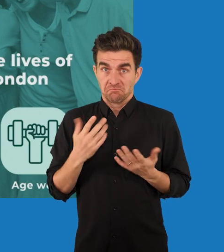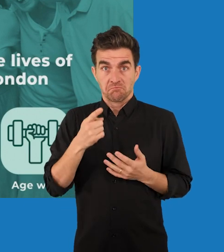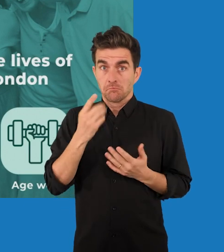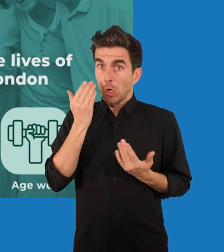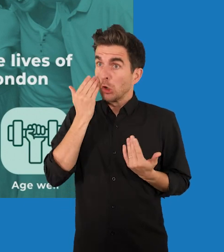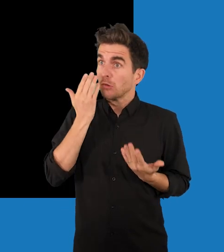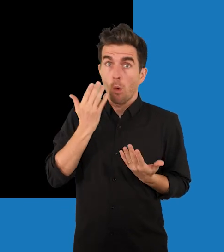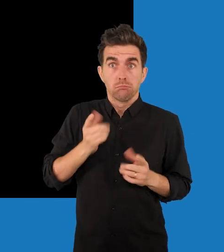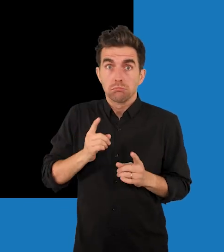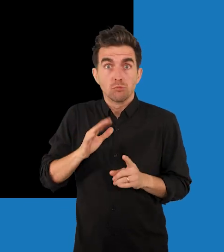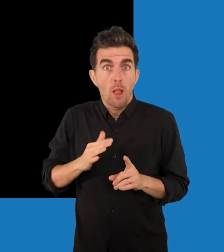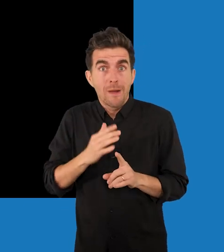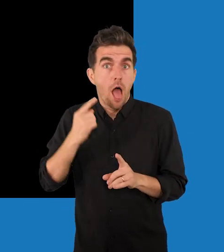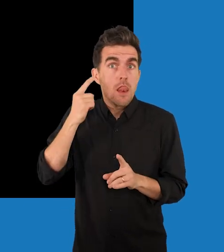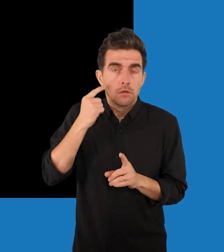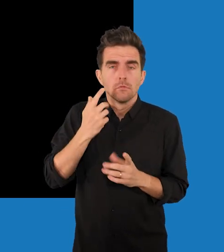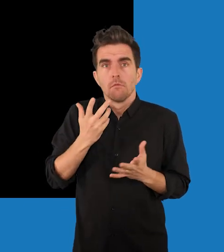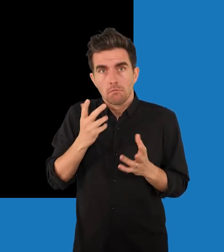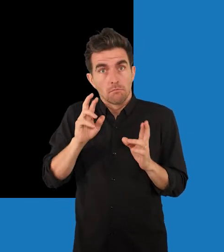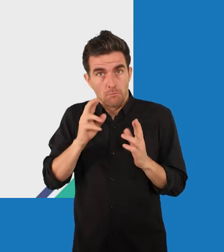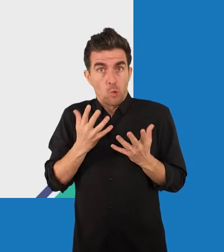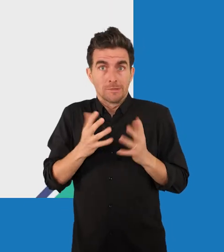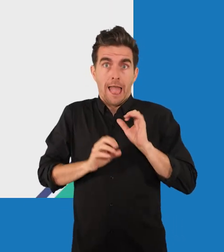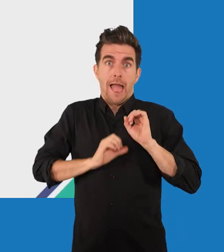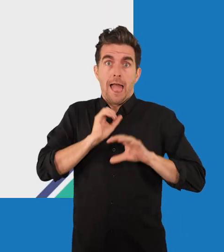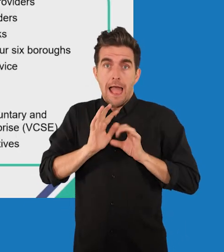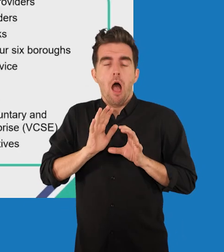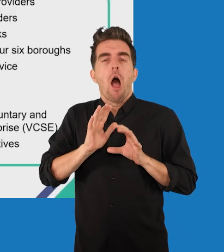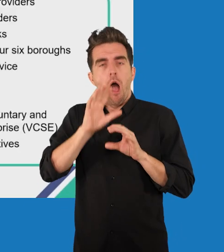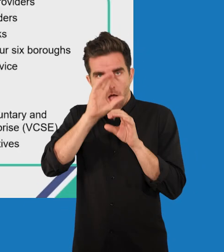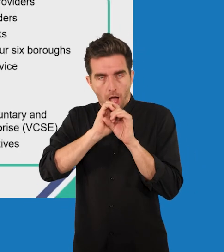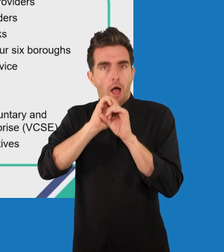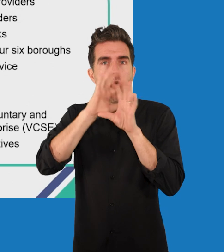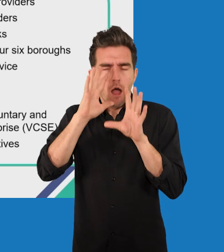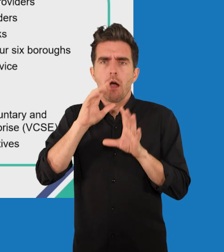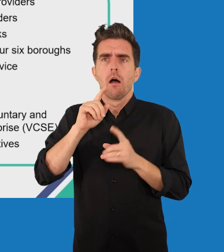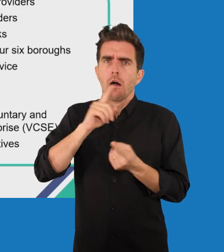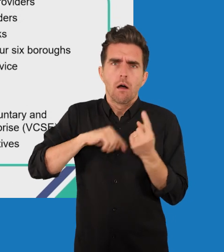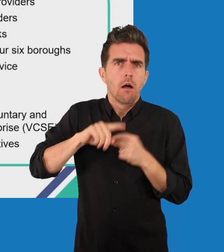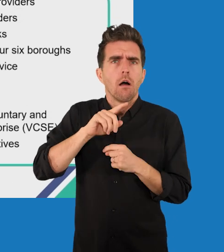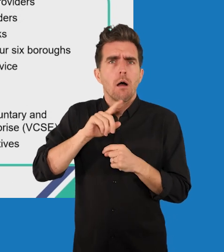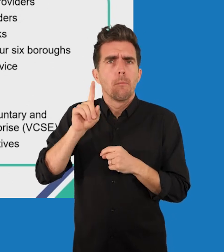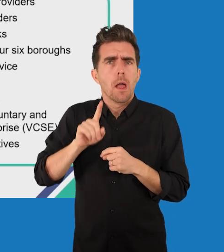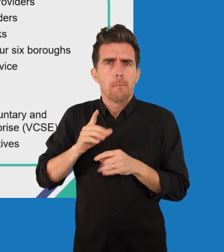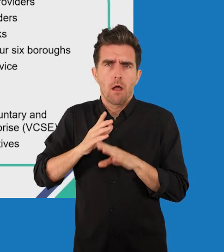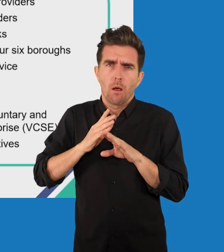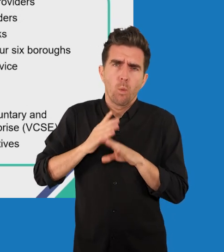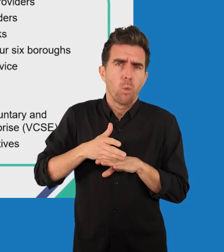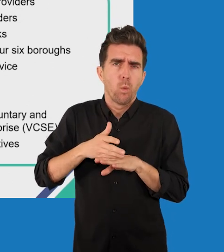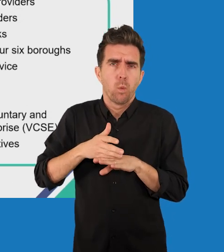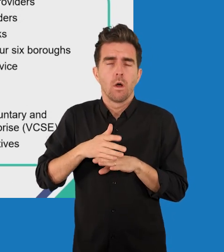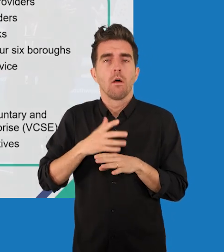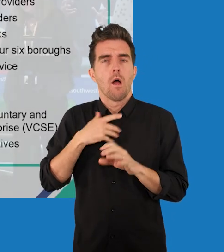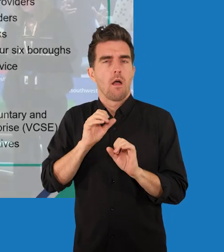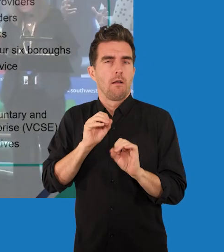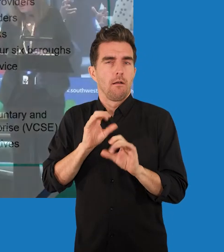So if you didn't know a lot about South West London, hopefully that gives you a bit more information about the people that we serve. So